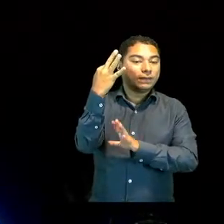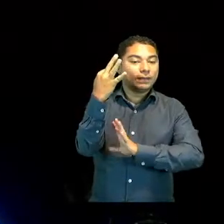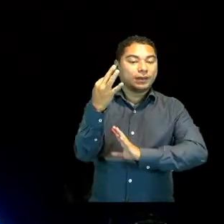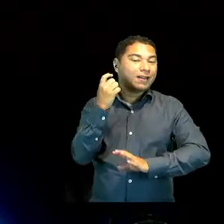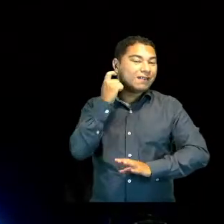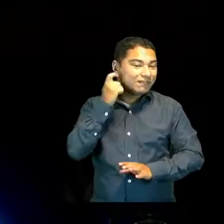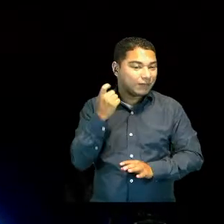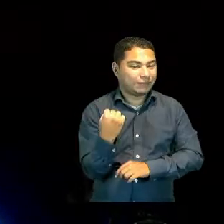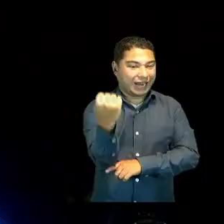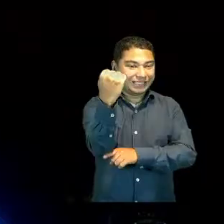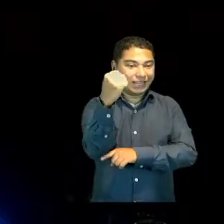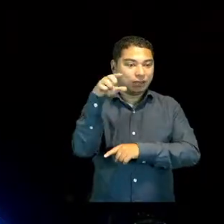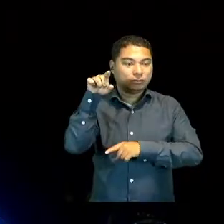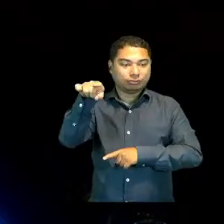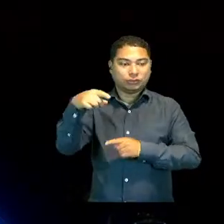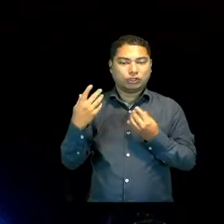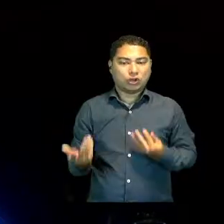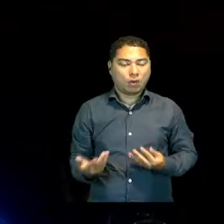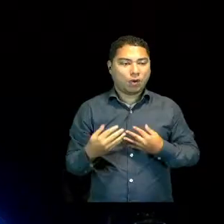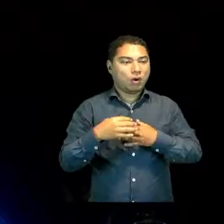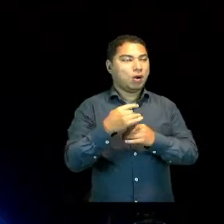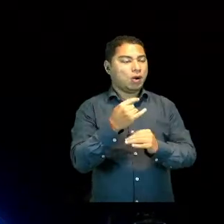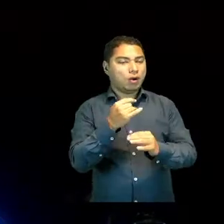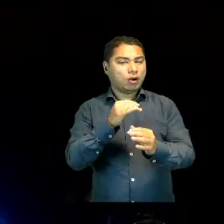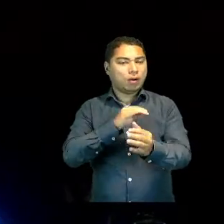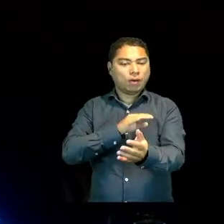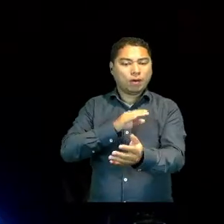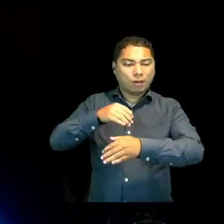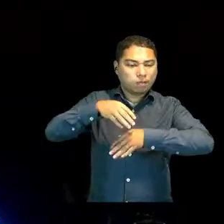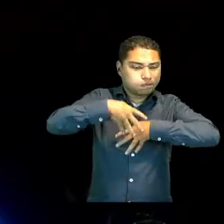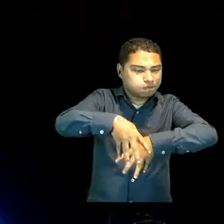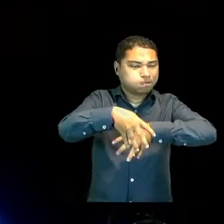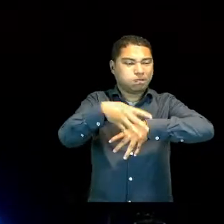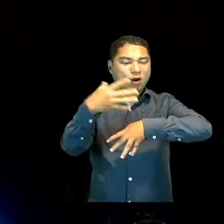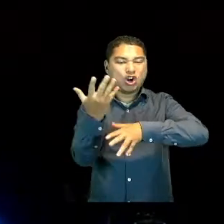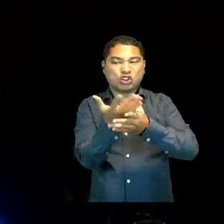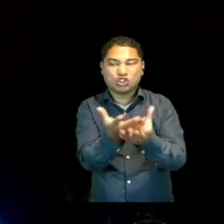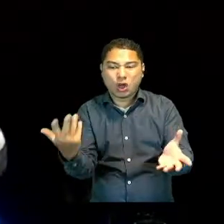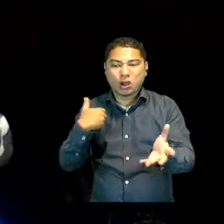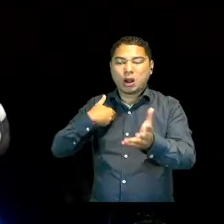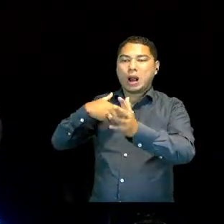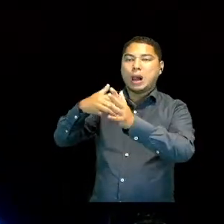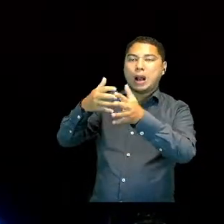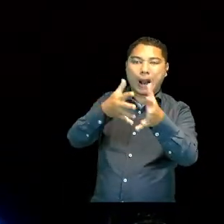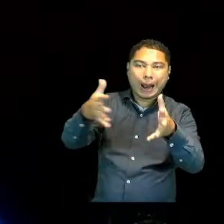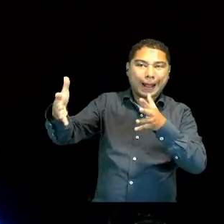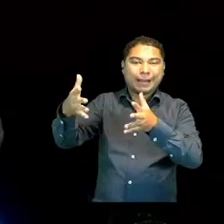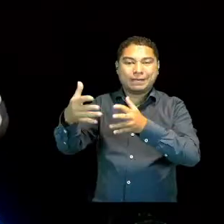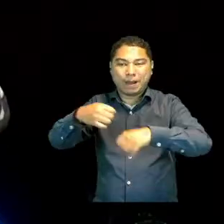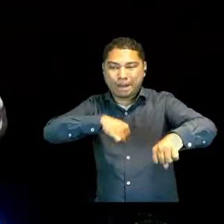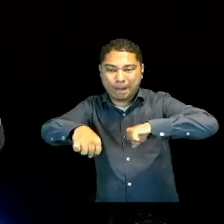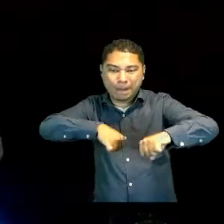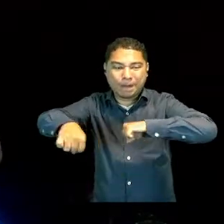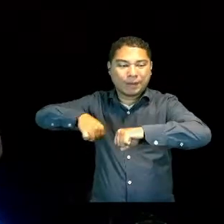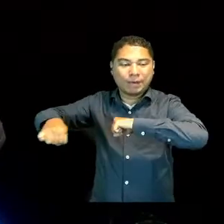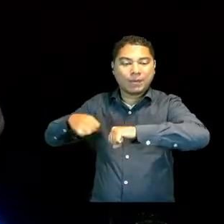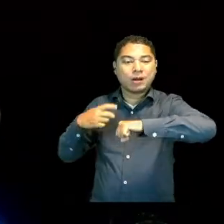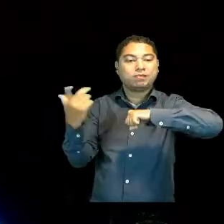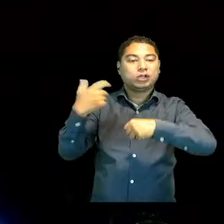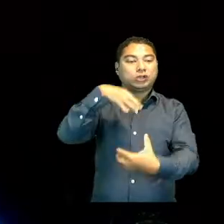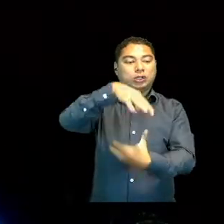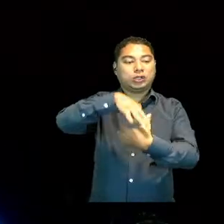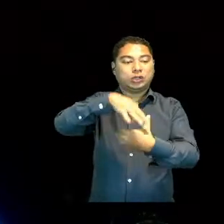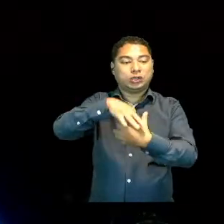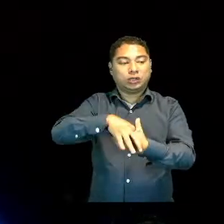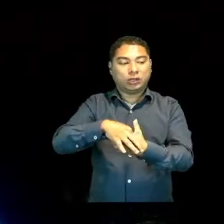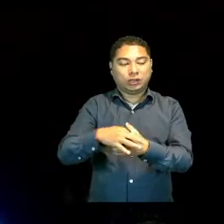the culmination of her efforts to defend her people's right to live and fish and